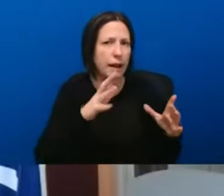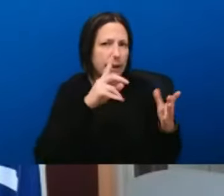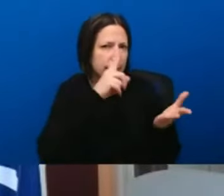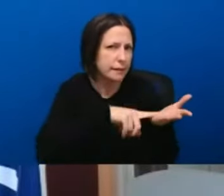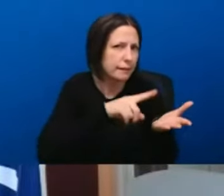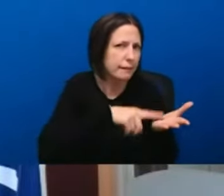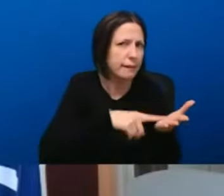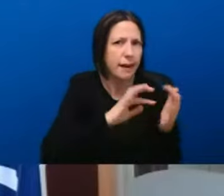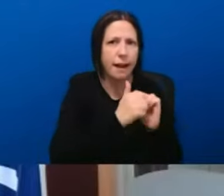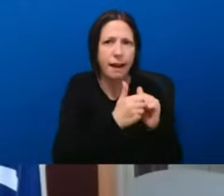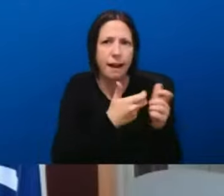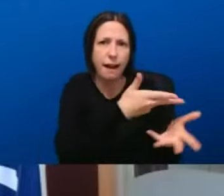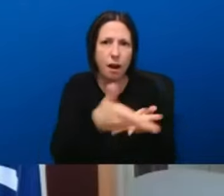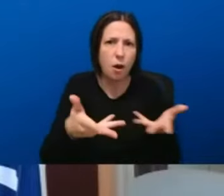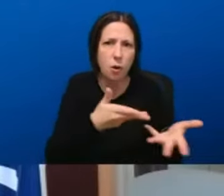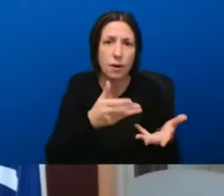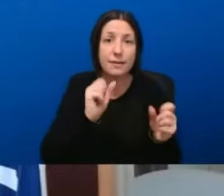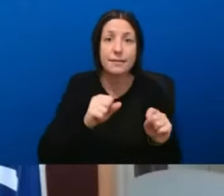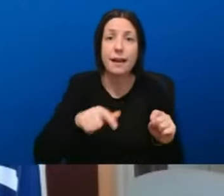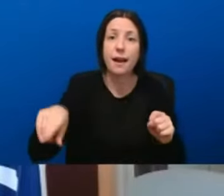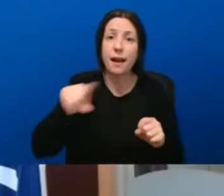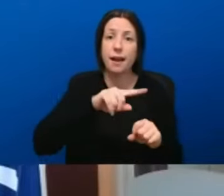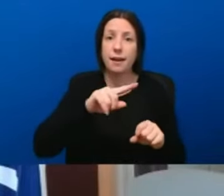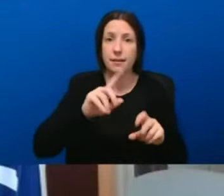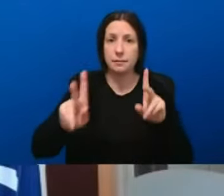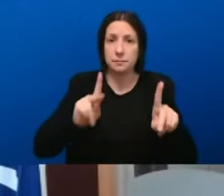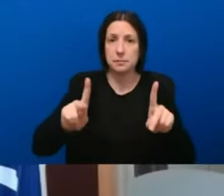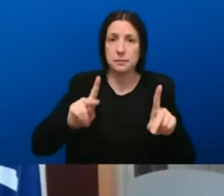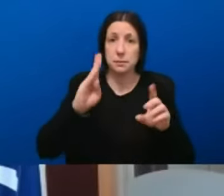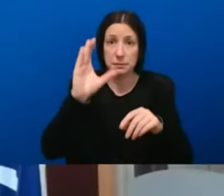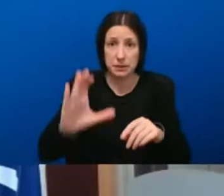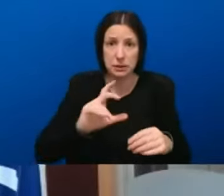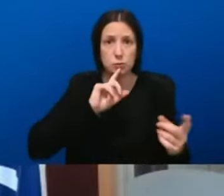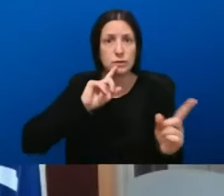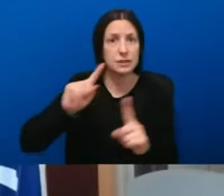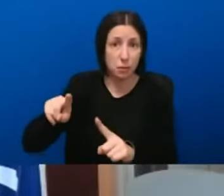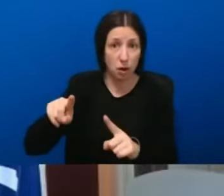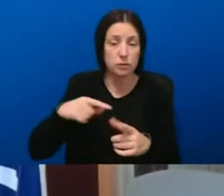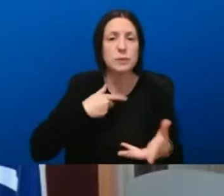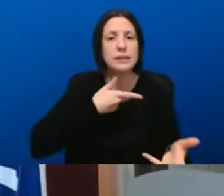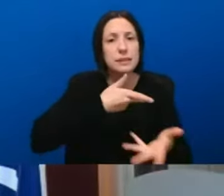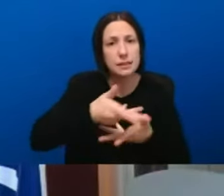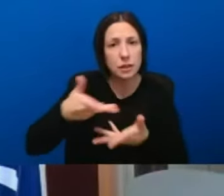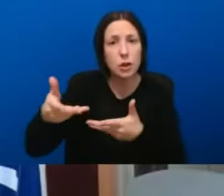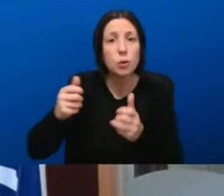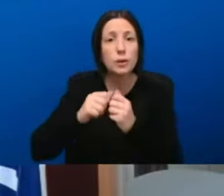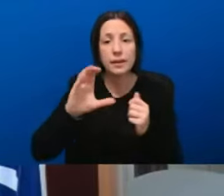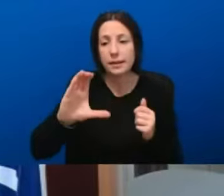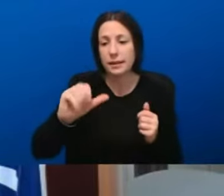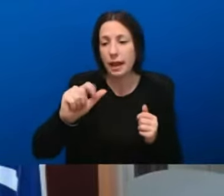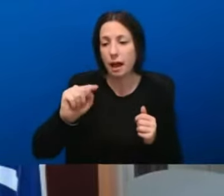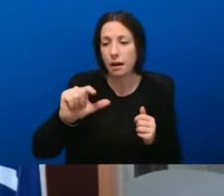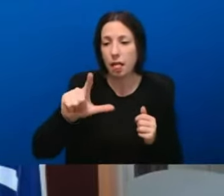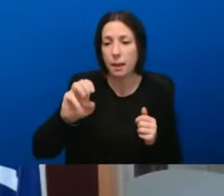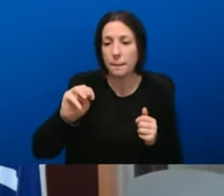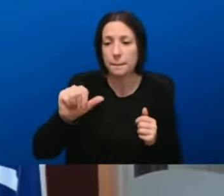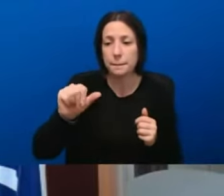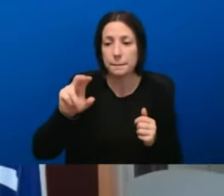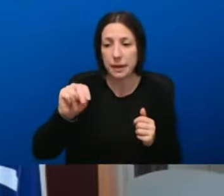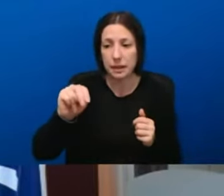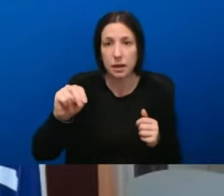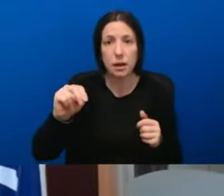we had started to explore additional response capacity for BC. That included a direct relationship with the